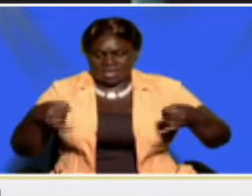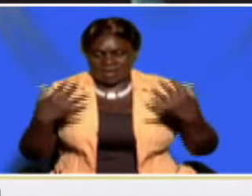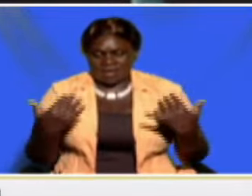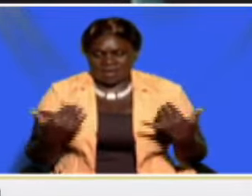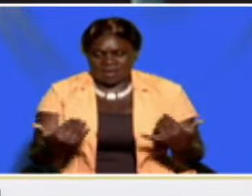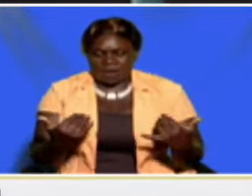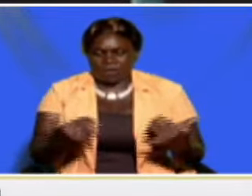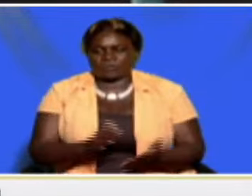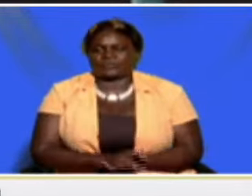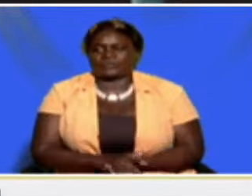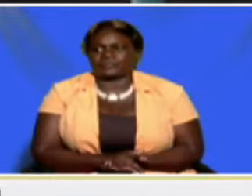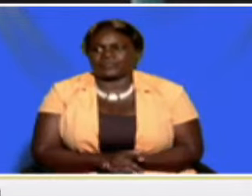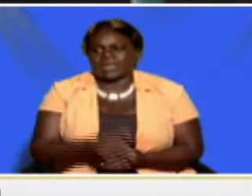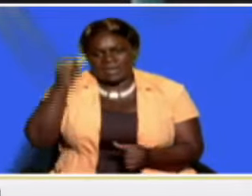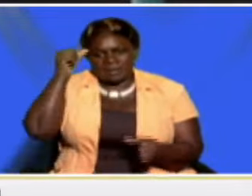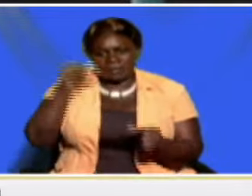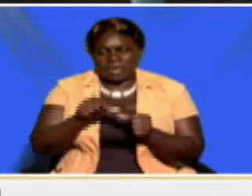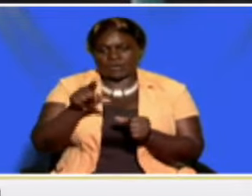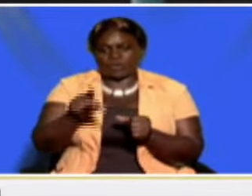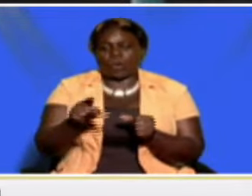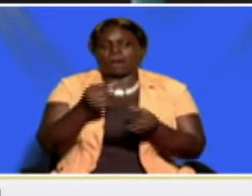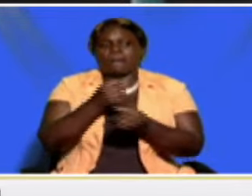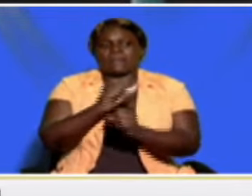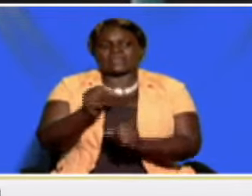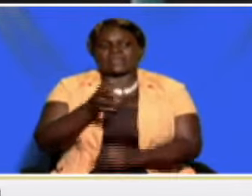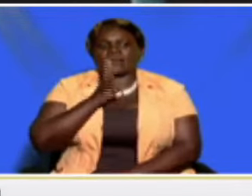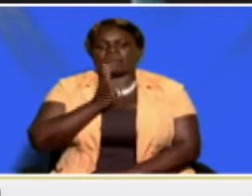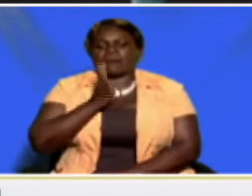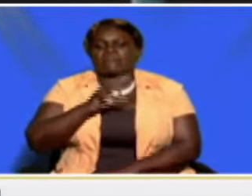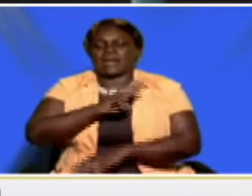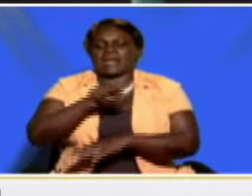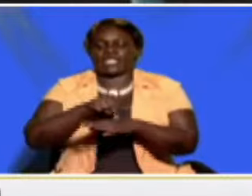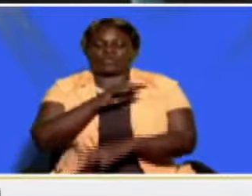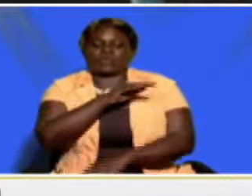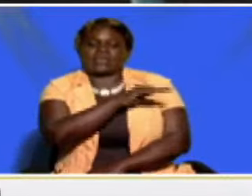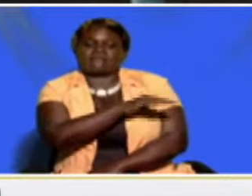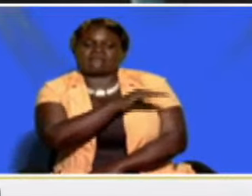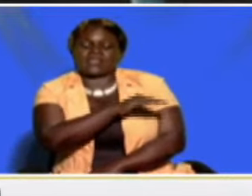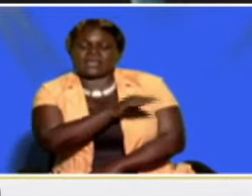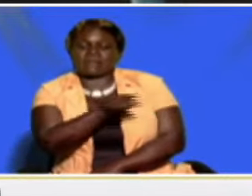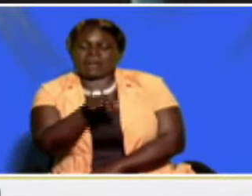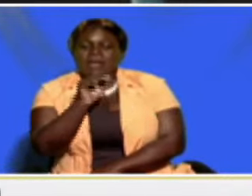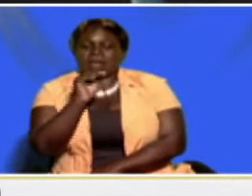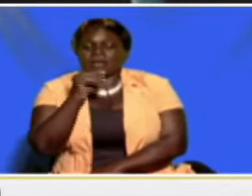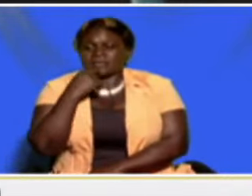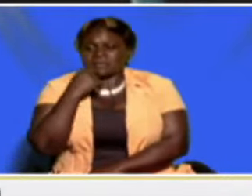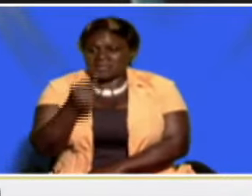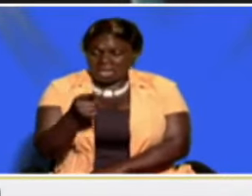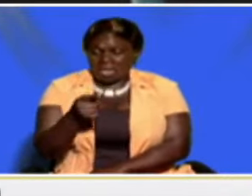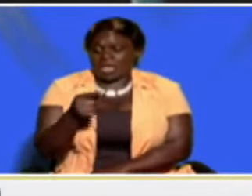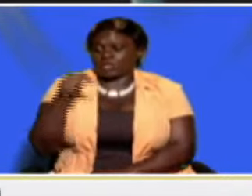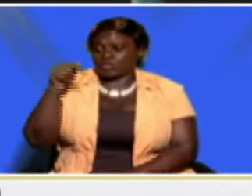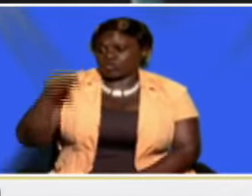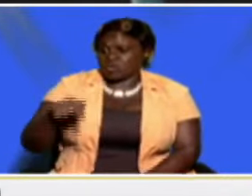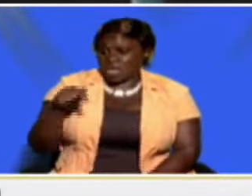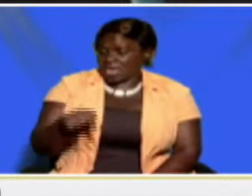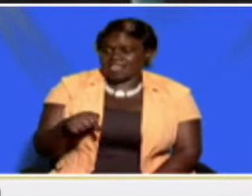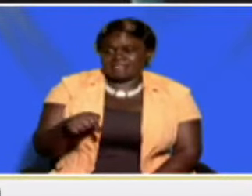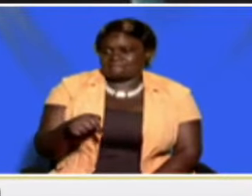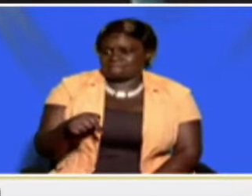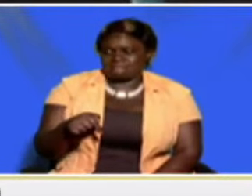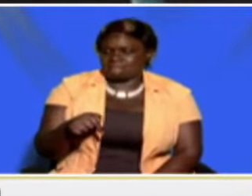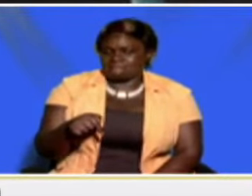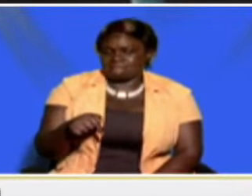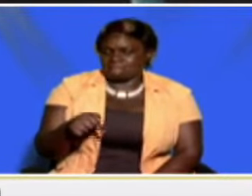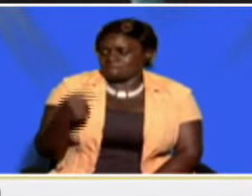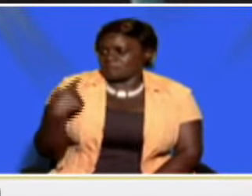with me, Eric Latif. I'm just reminding you that the president has addressed the nation this evening, where he has called what the events of what we have seen today and the